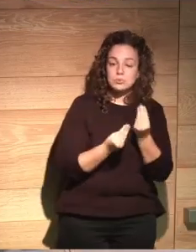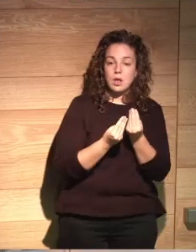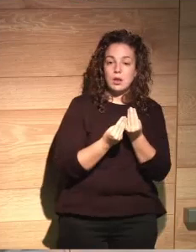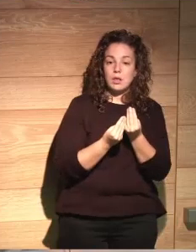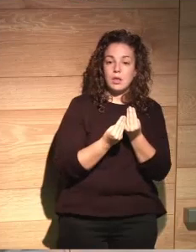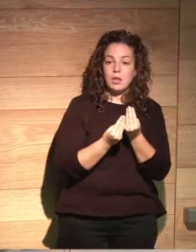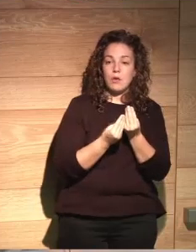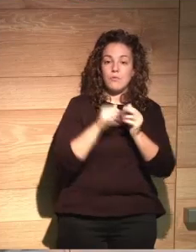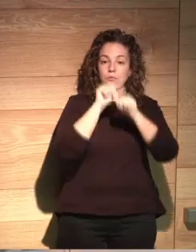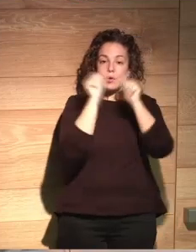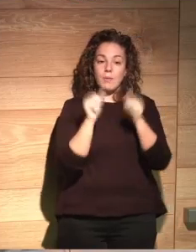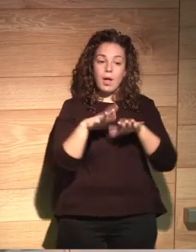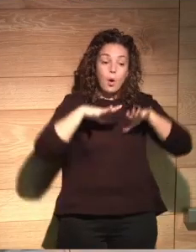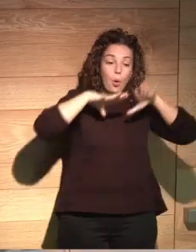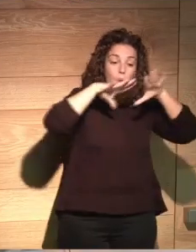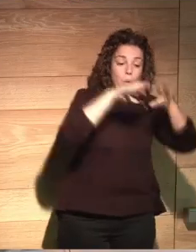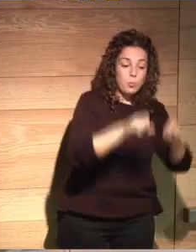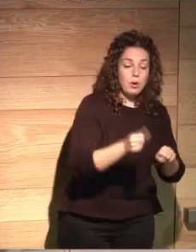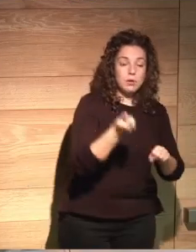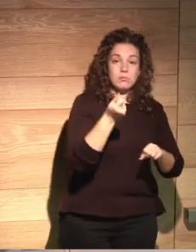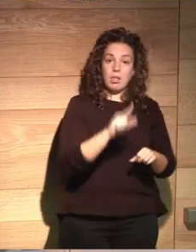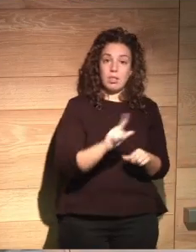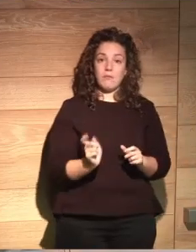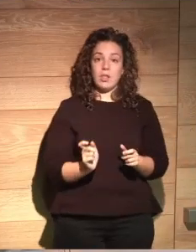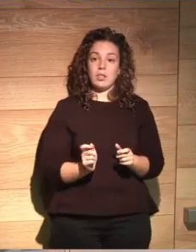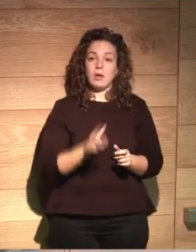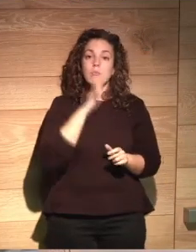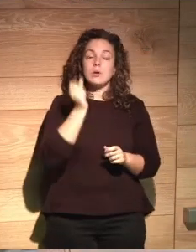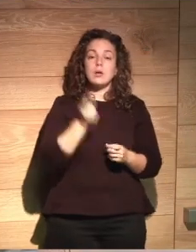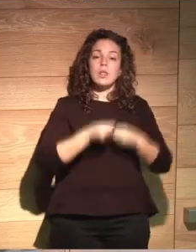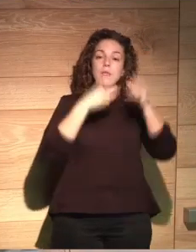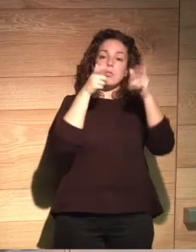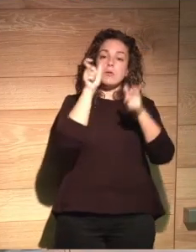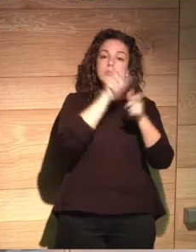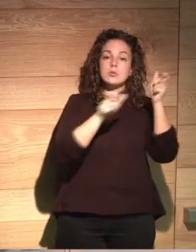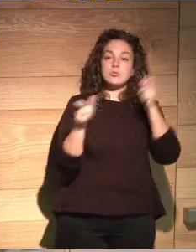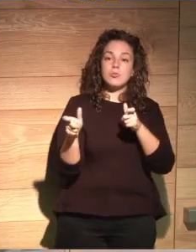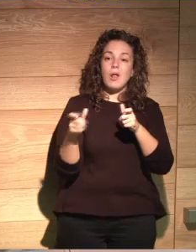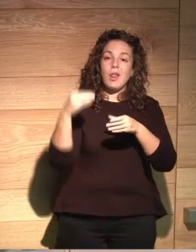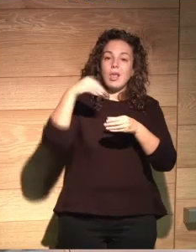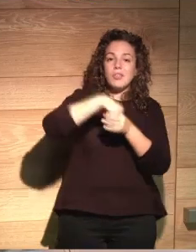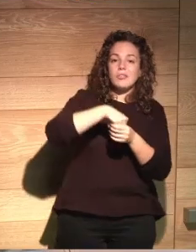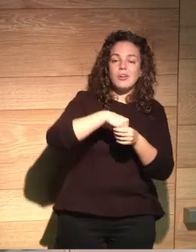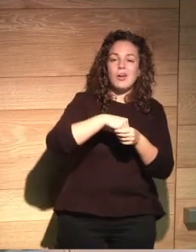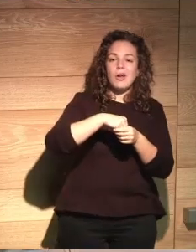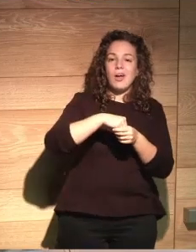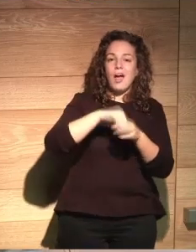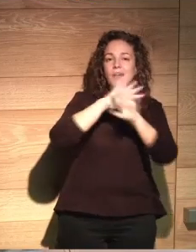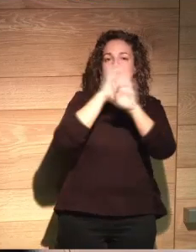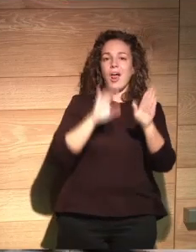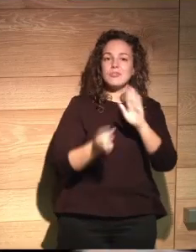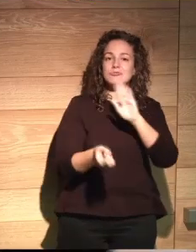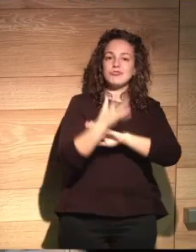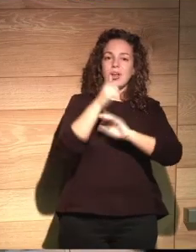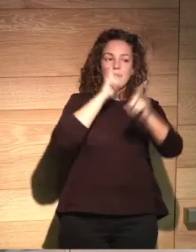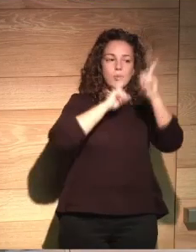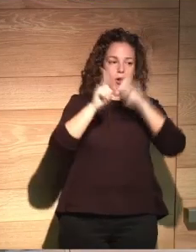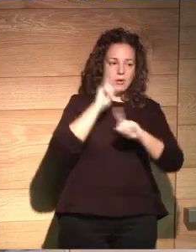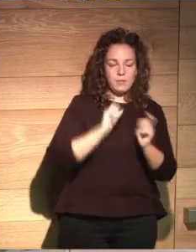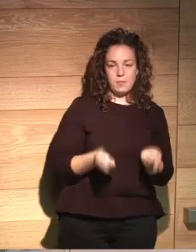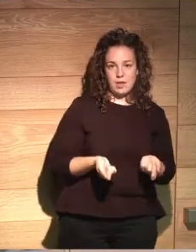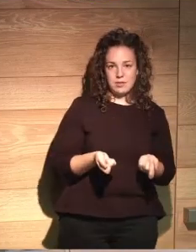they have been used in a way that they don't need to be occupied by people, because when you have people in those buildings you